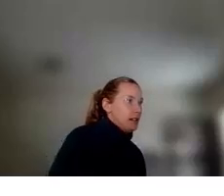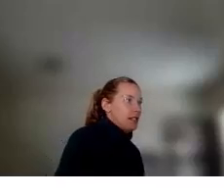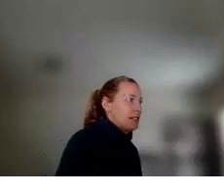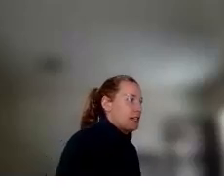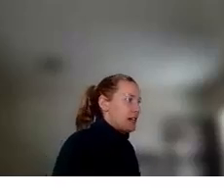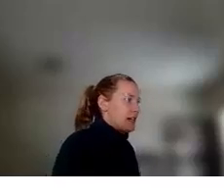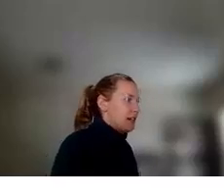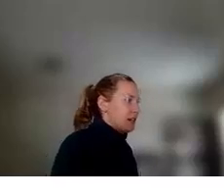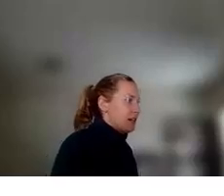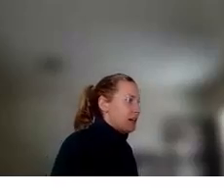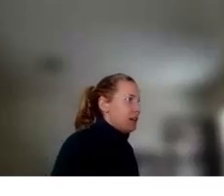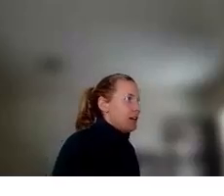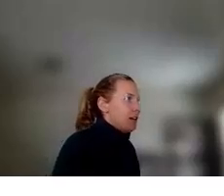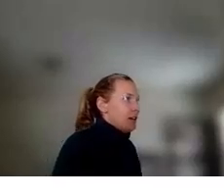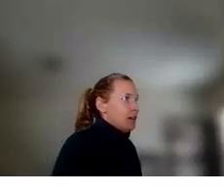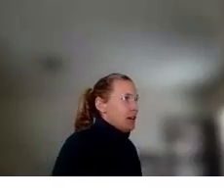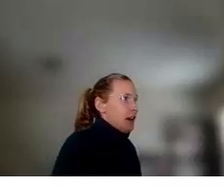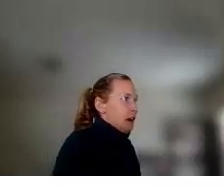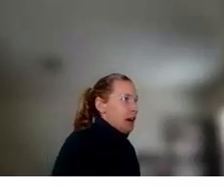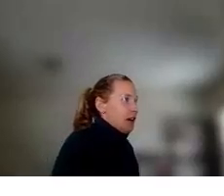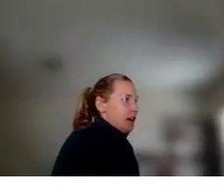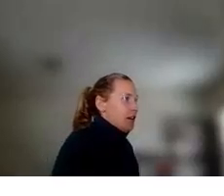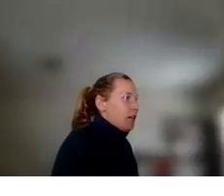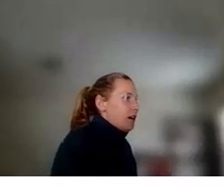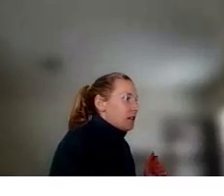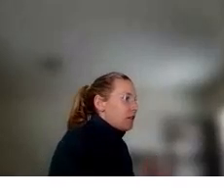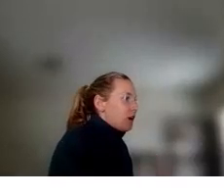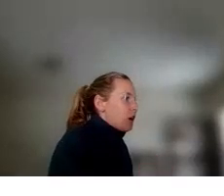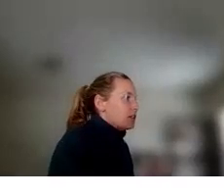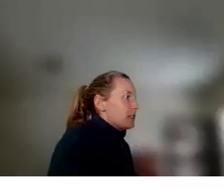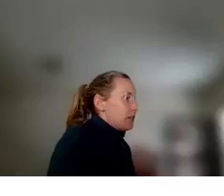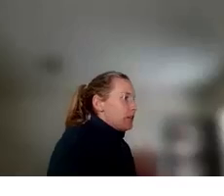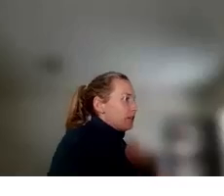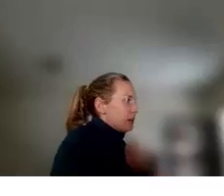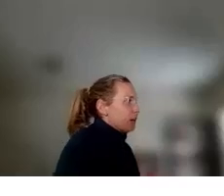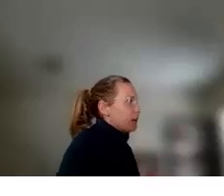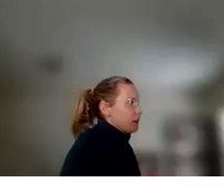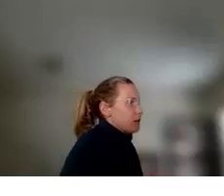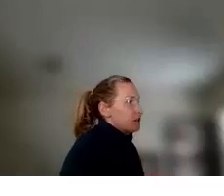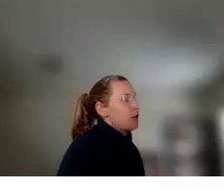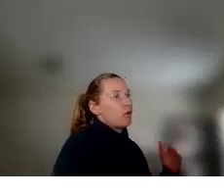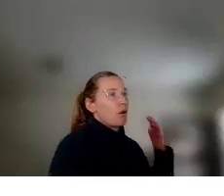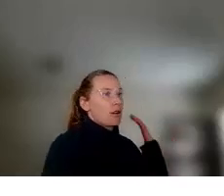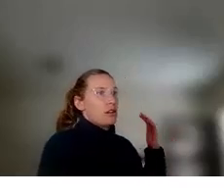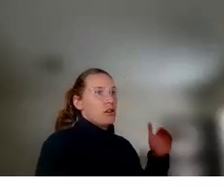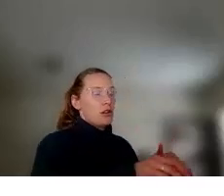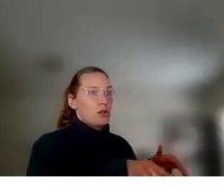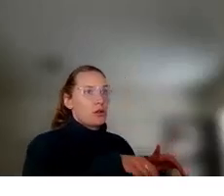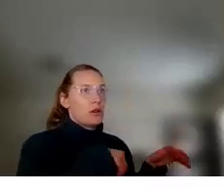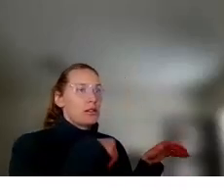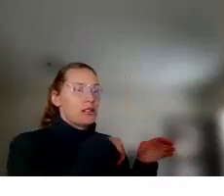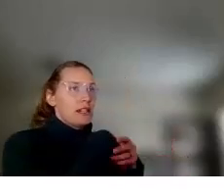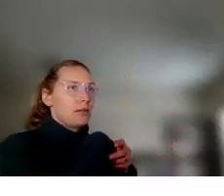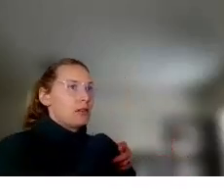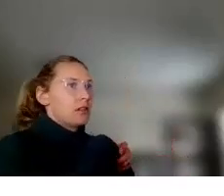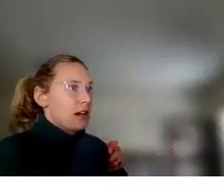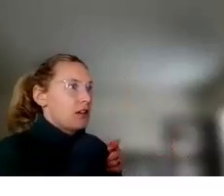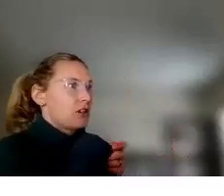Okay, next slide. And then as far as level of care goes, for the